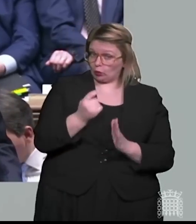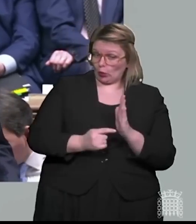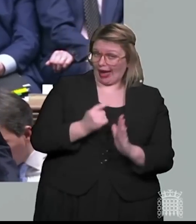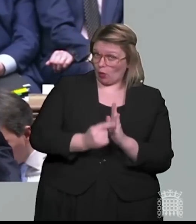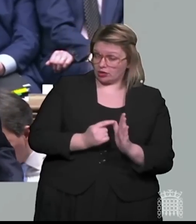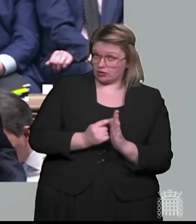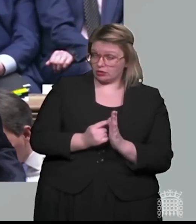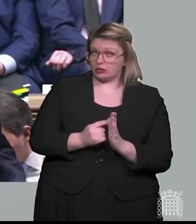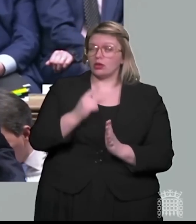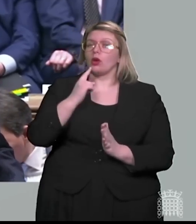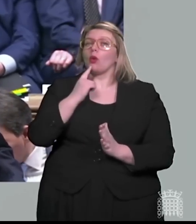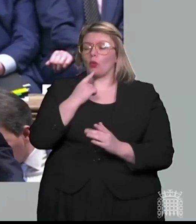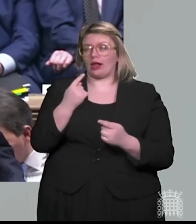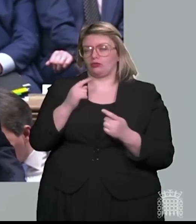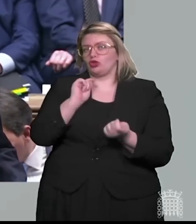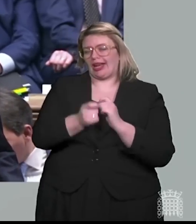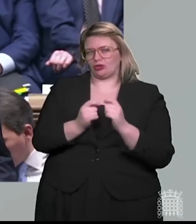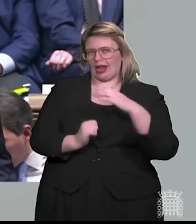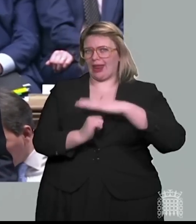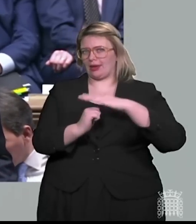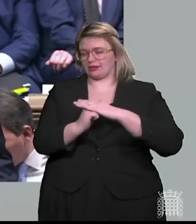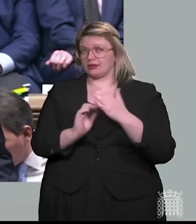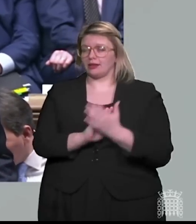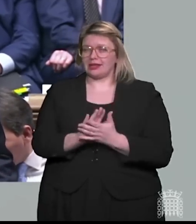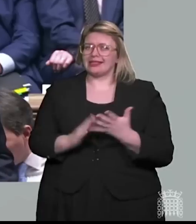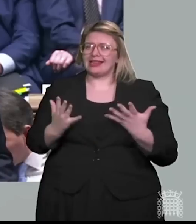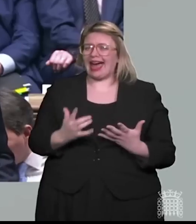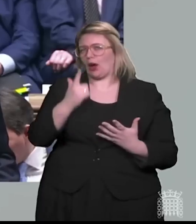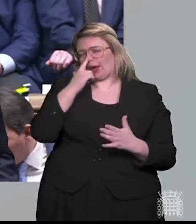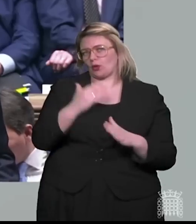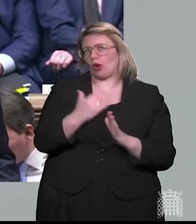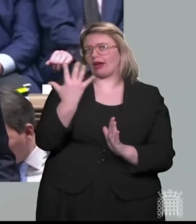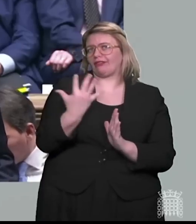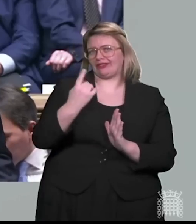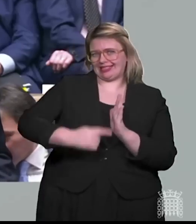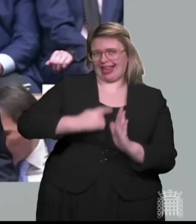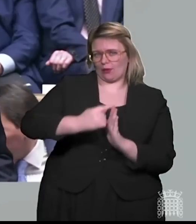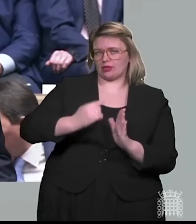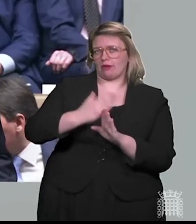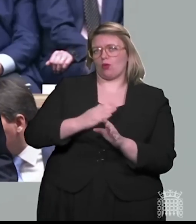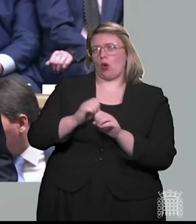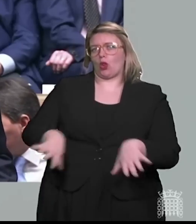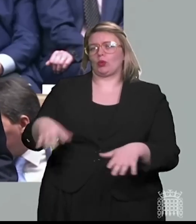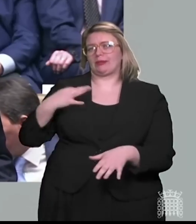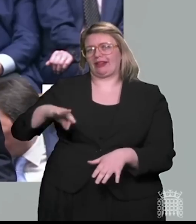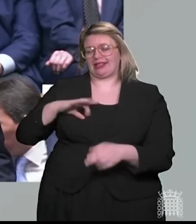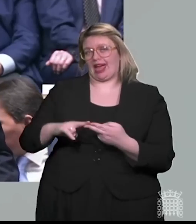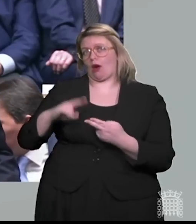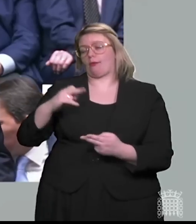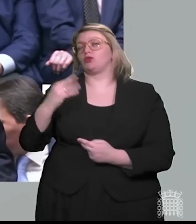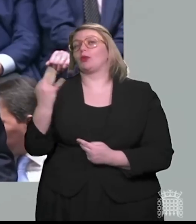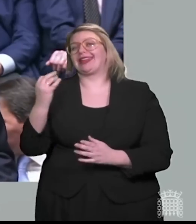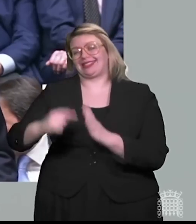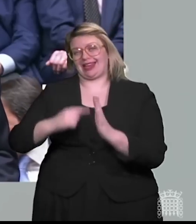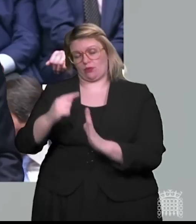the administrative earnings threshold from the equivalent of 15 hours to 18 hours at national living wage for an